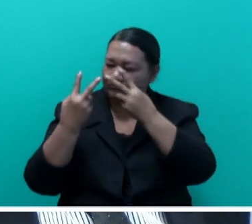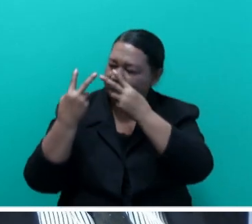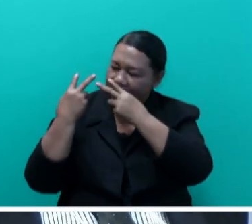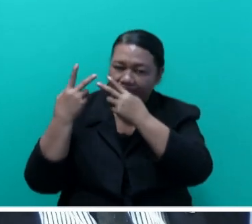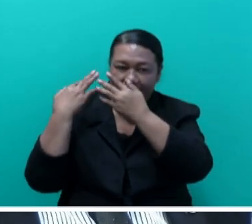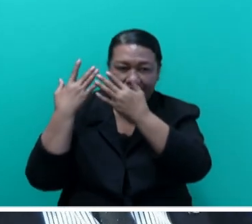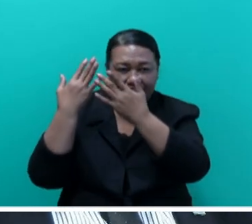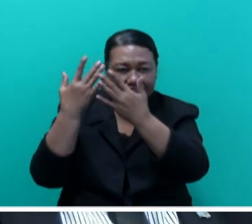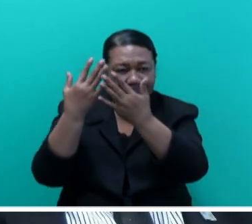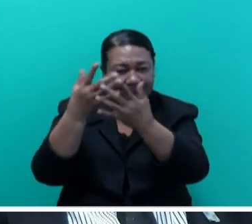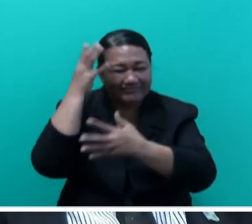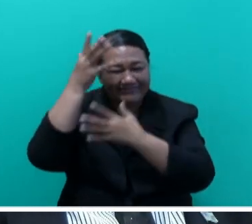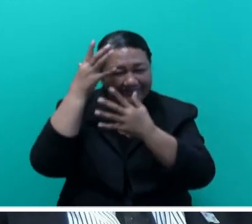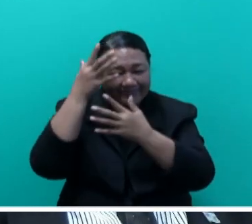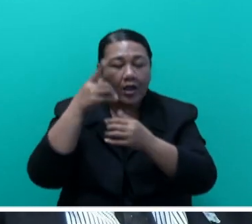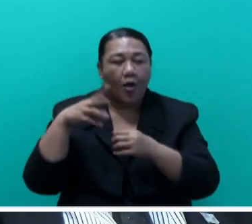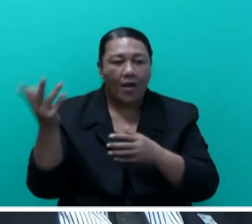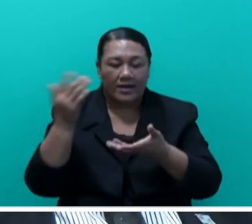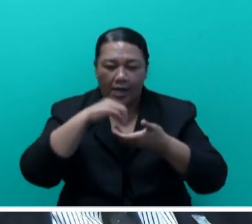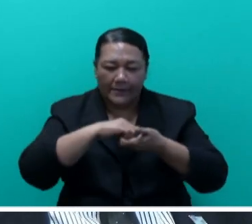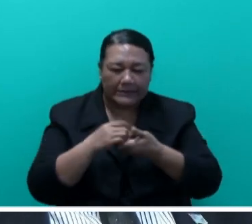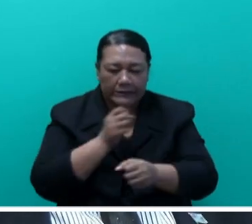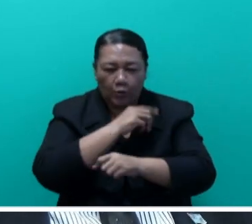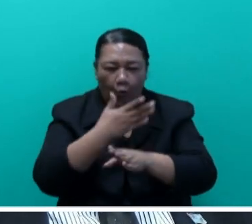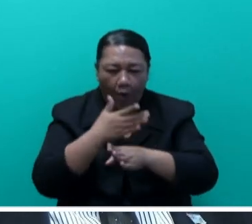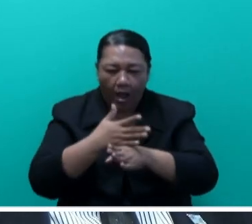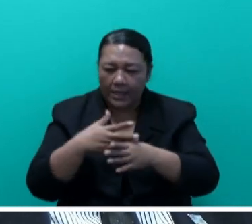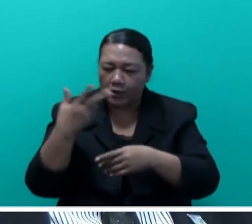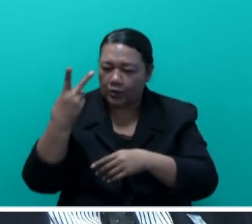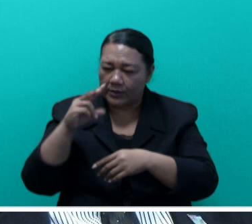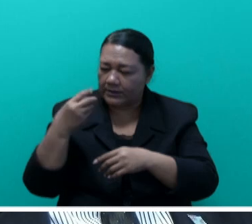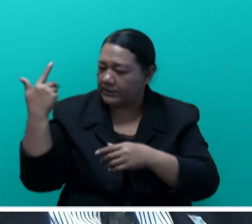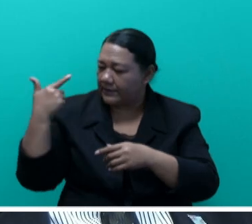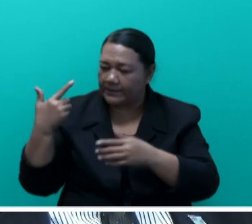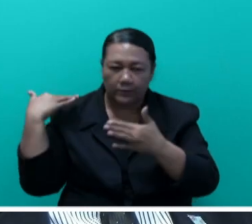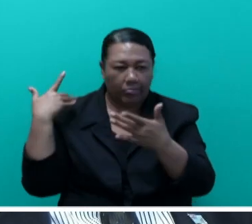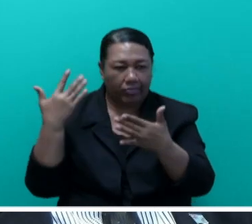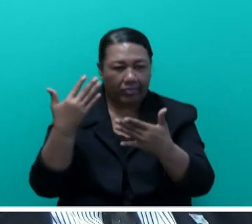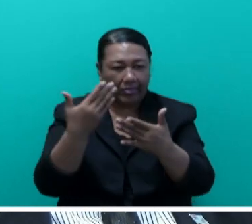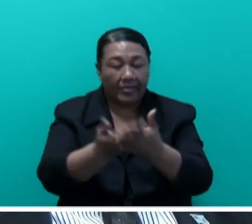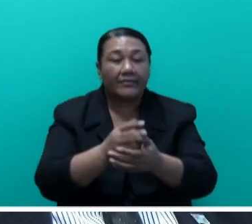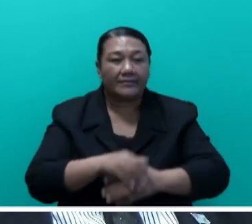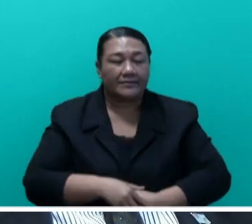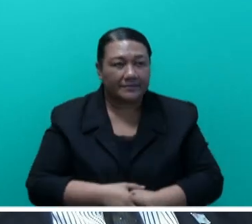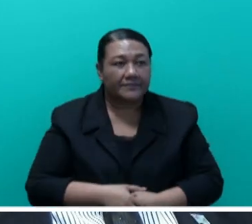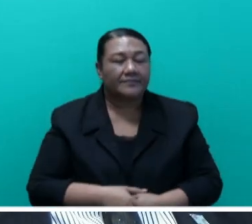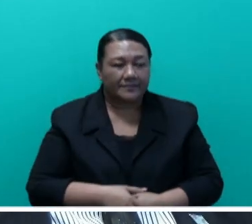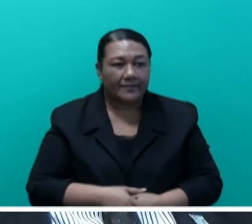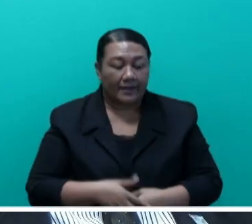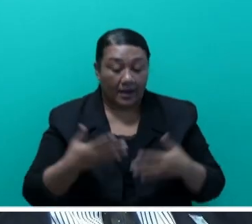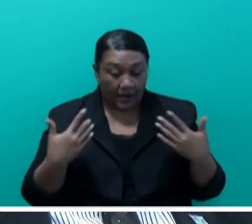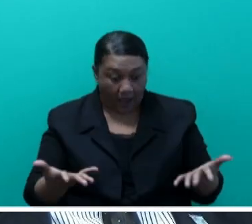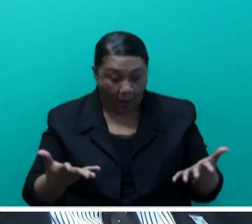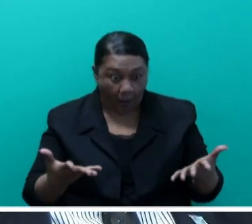effort since 2017. Its launch represents the culmination of a vision that has